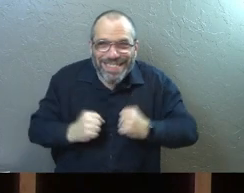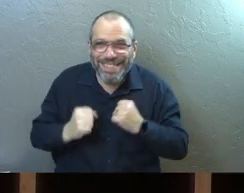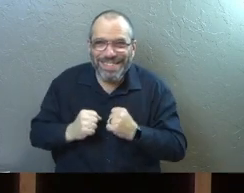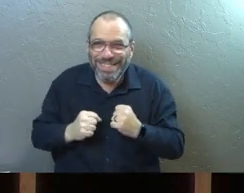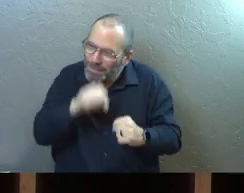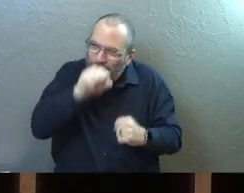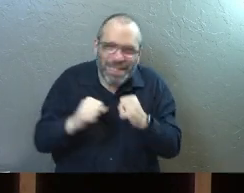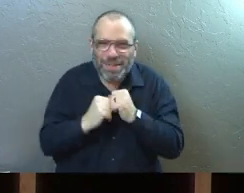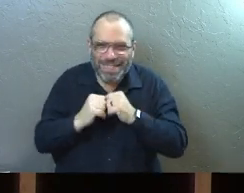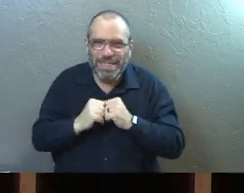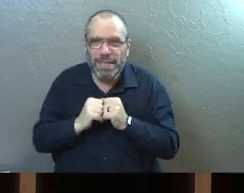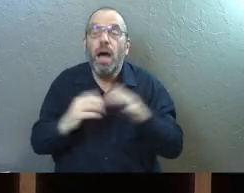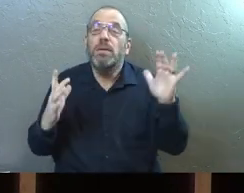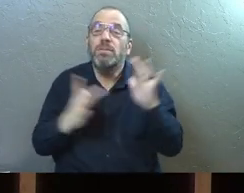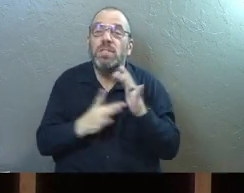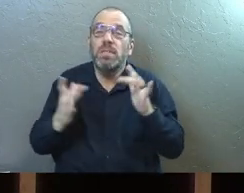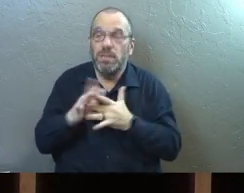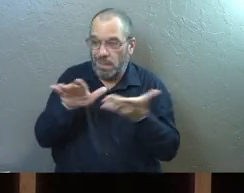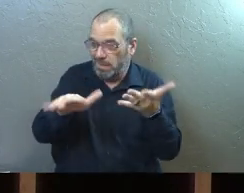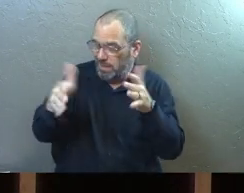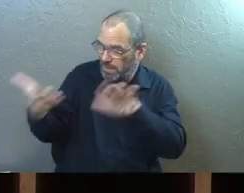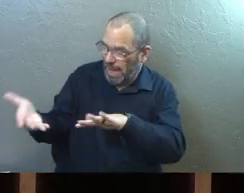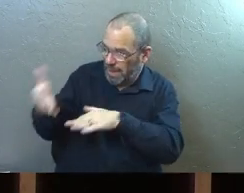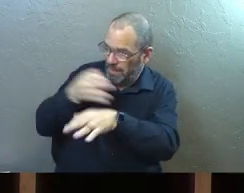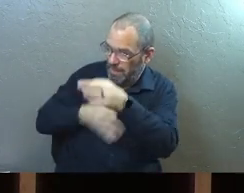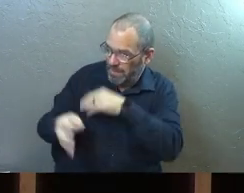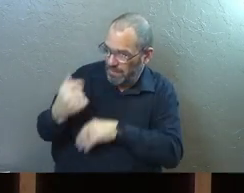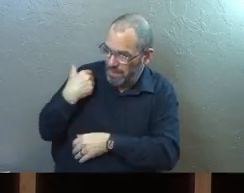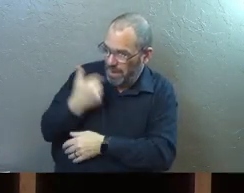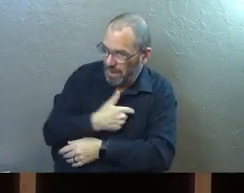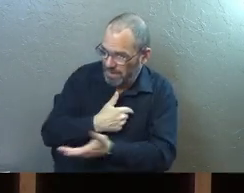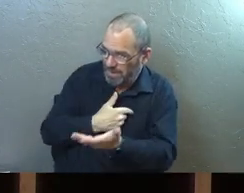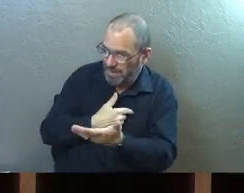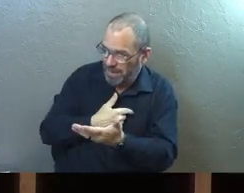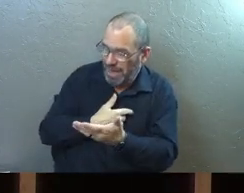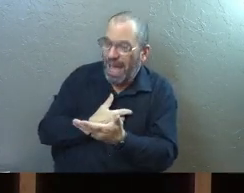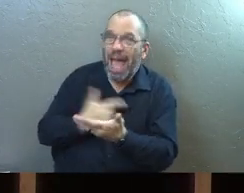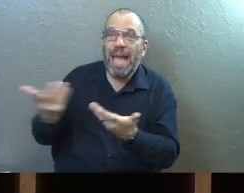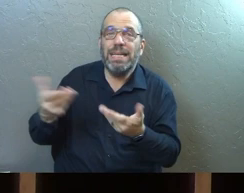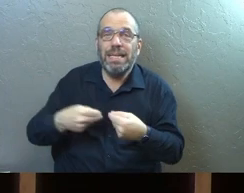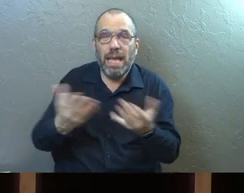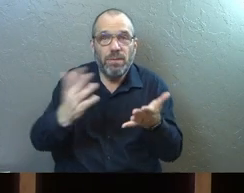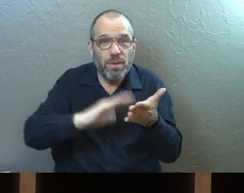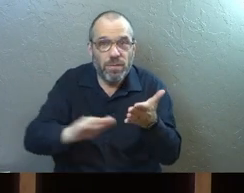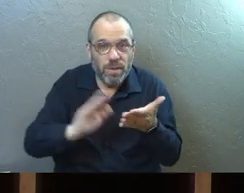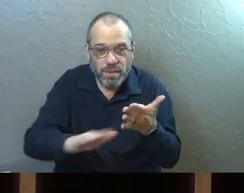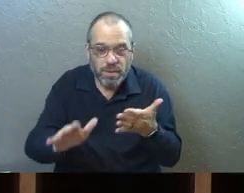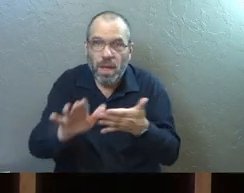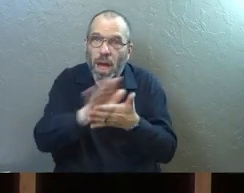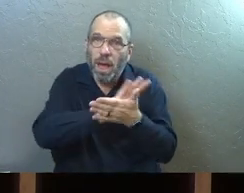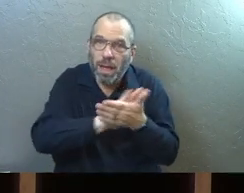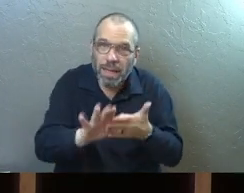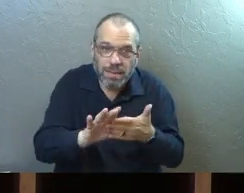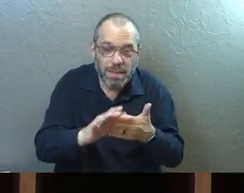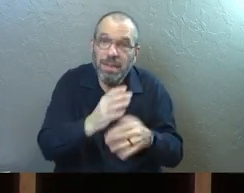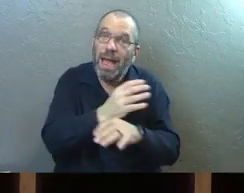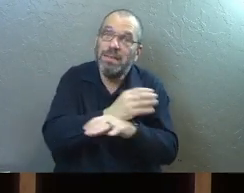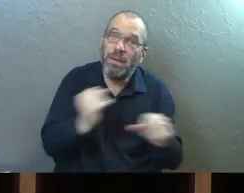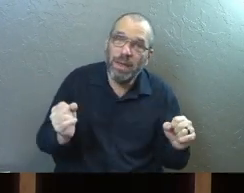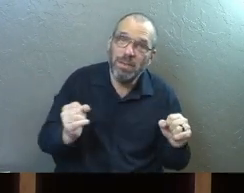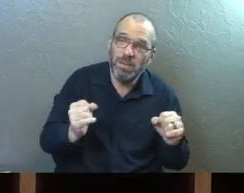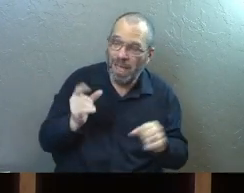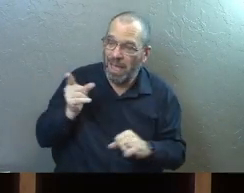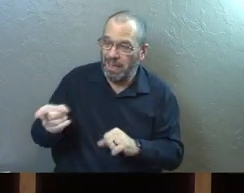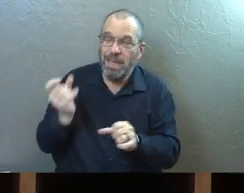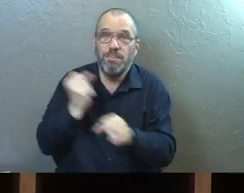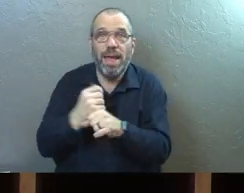it. Jesus died for us, and he brought forgiveness, cleansing, and salvation,